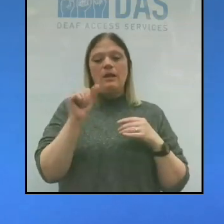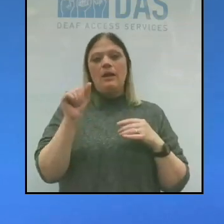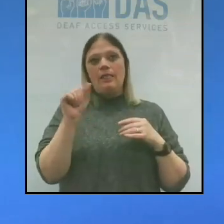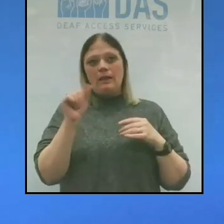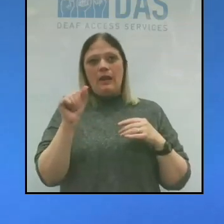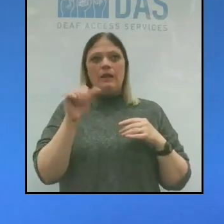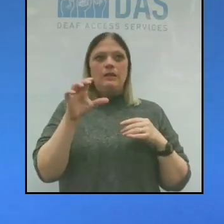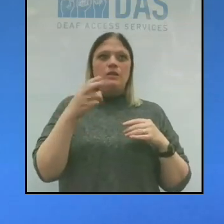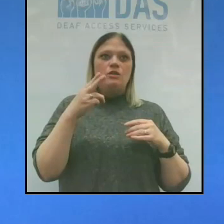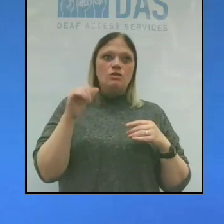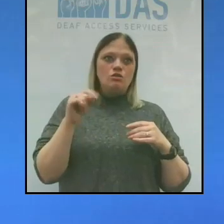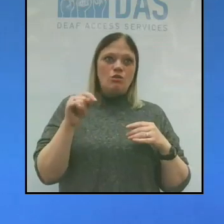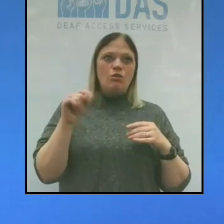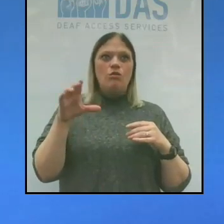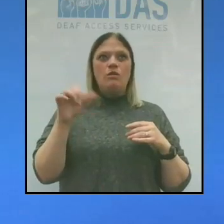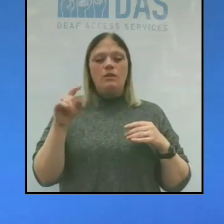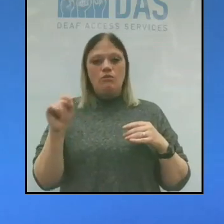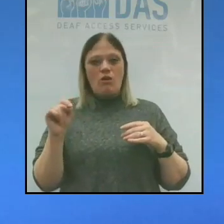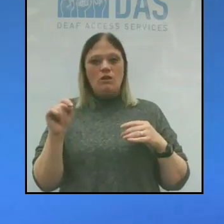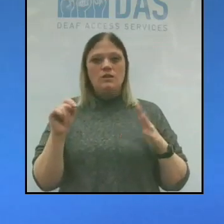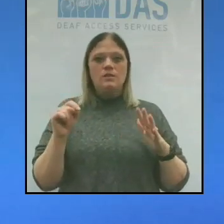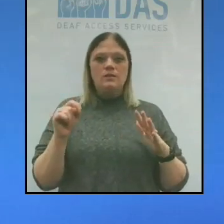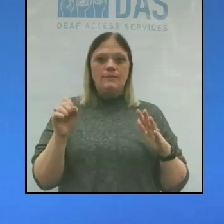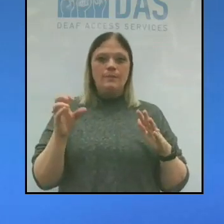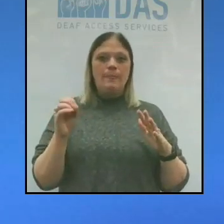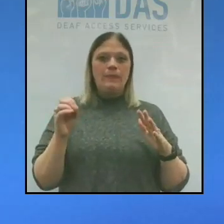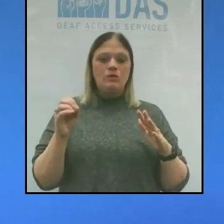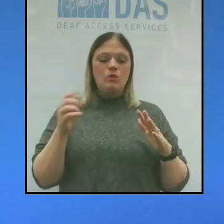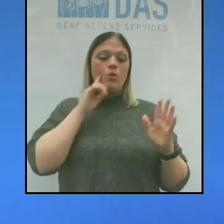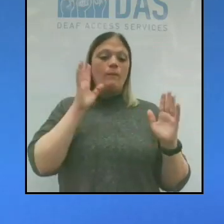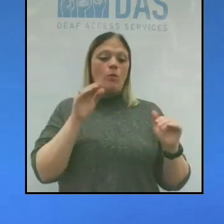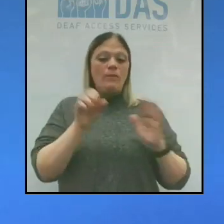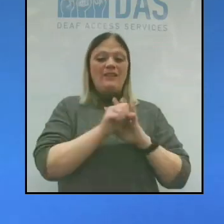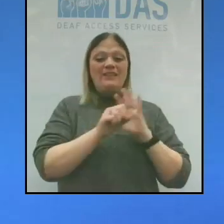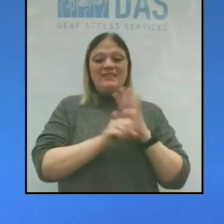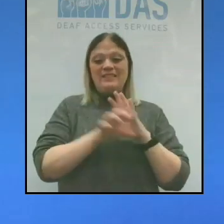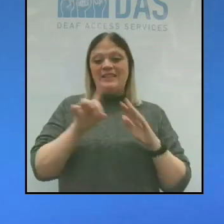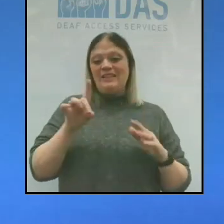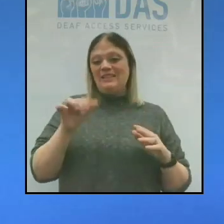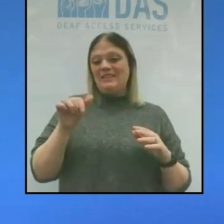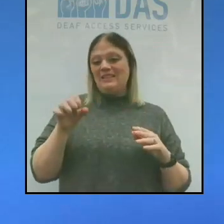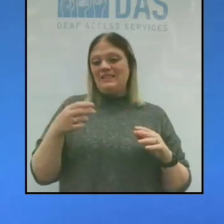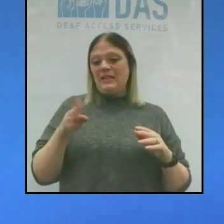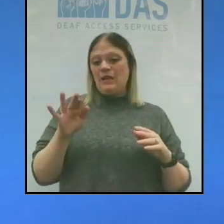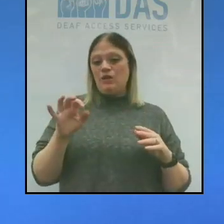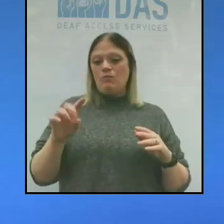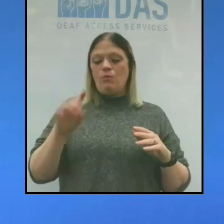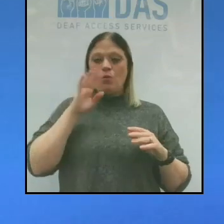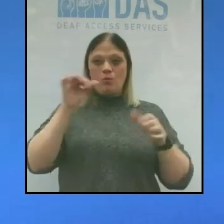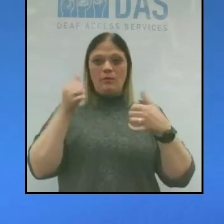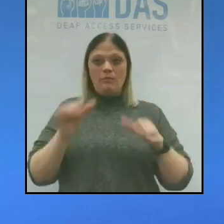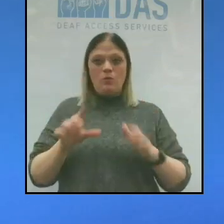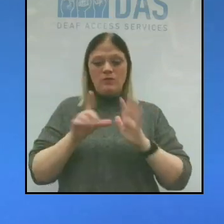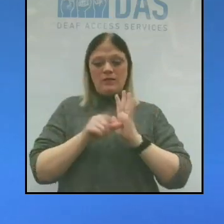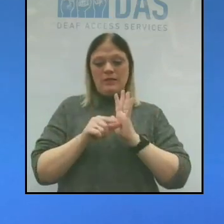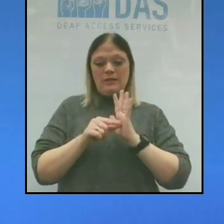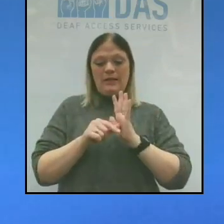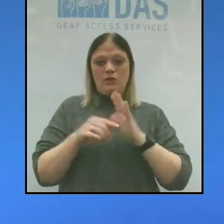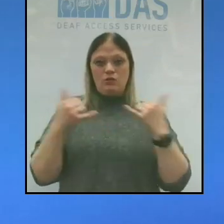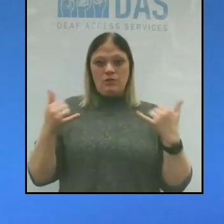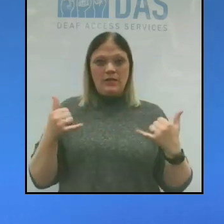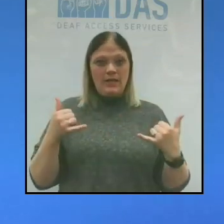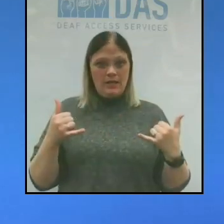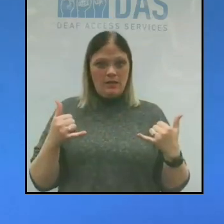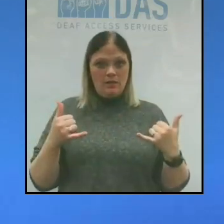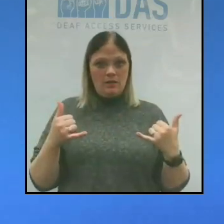Chautauqua. I'm hoping that the state's dashboard is up later today like they said it was going to be, so that we can